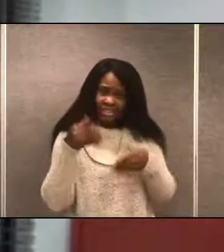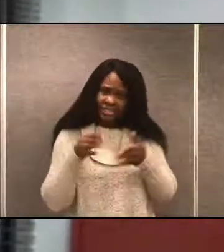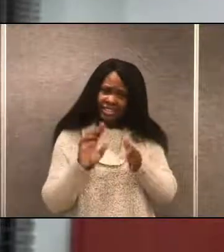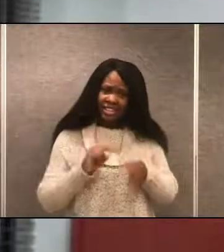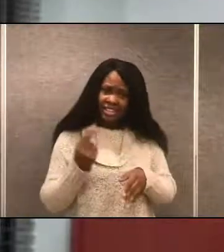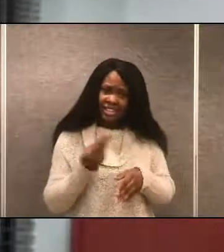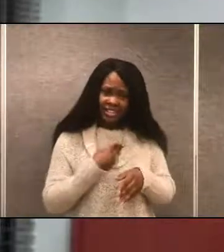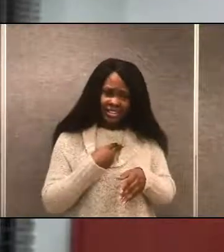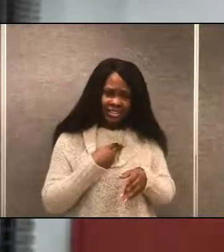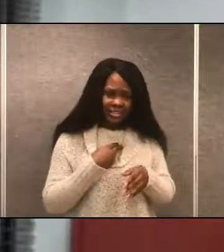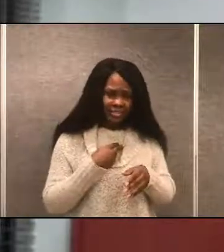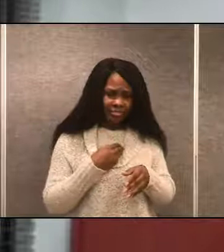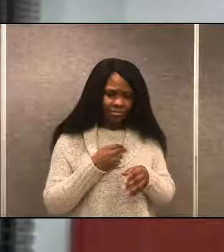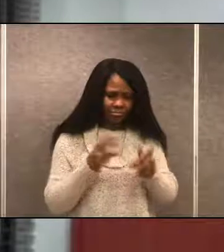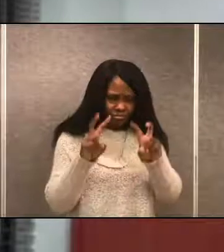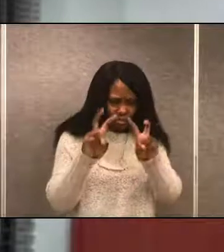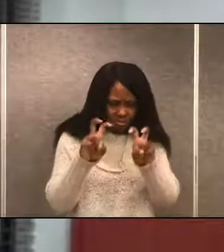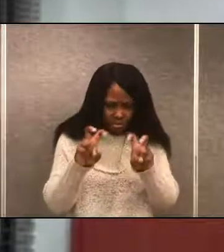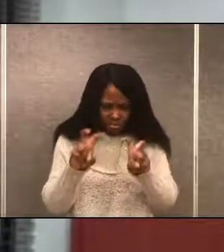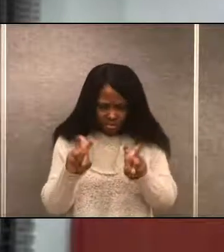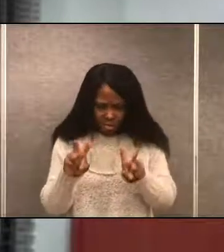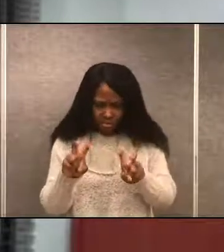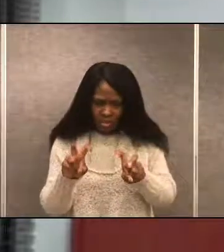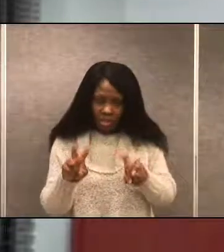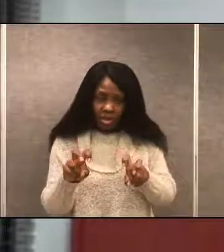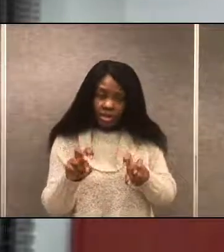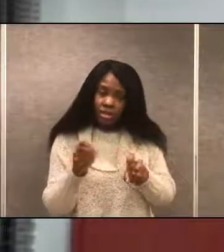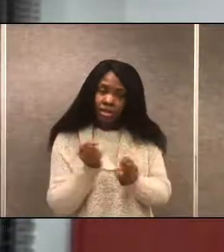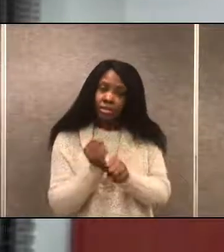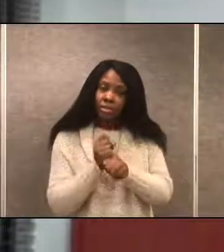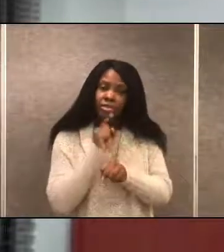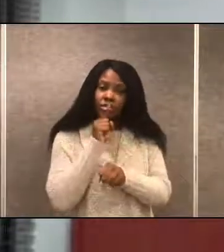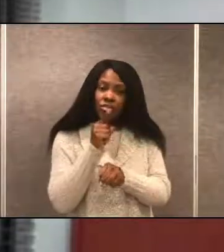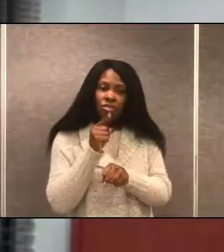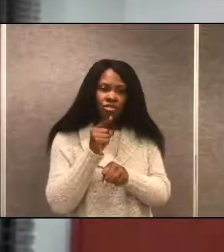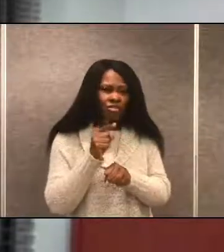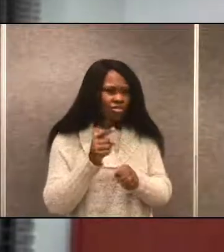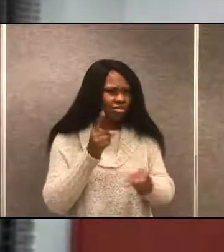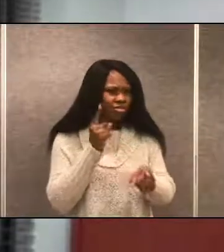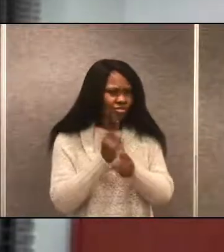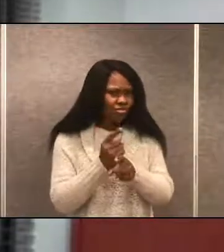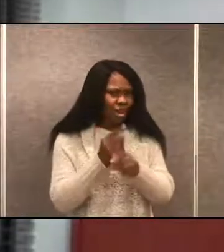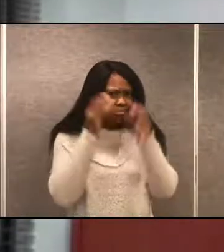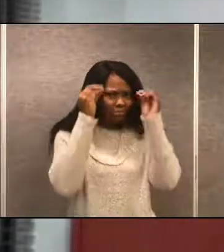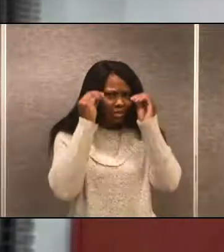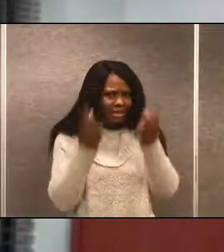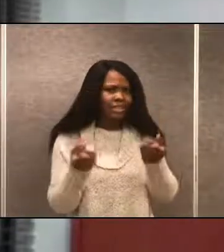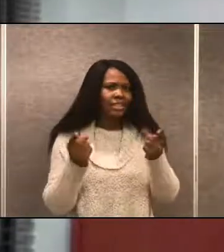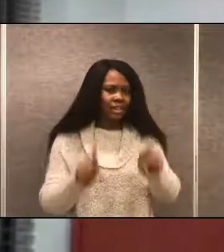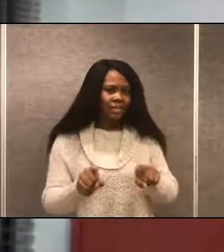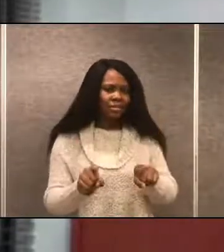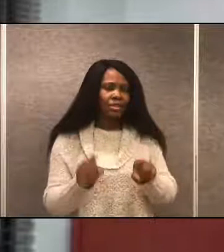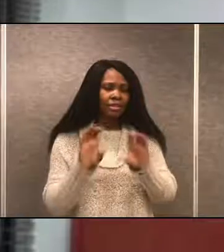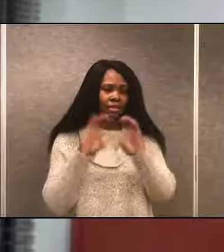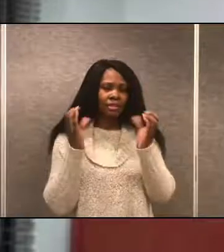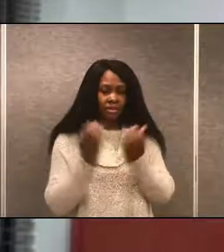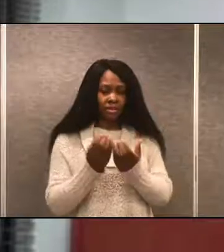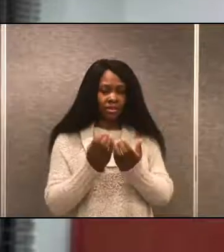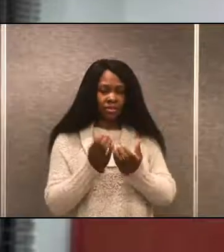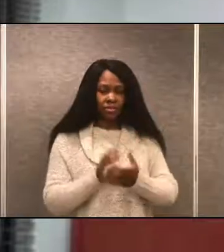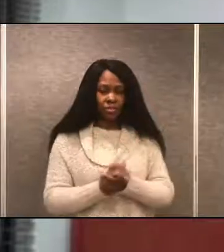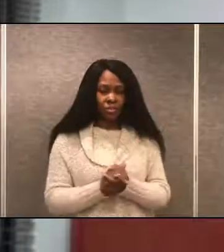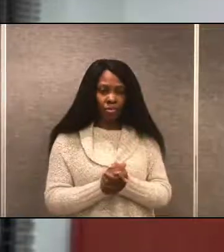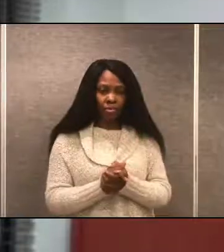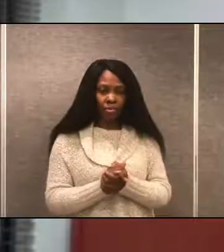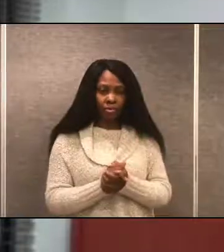monitoring piece of it as well, too, to ensure that there is proper instruction that is taking place inside of the classroom. So we